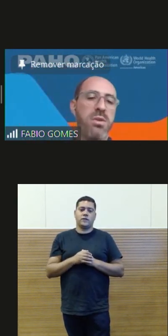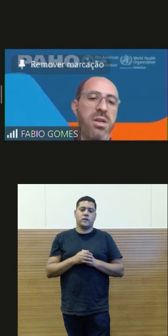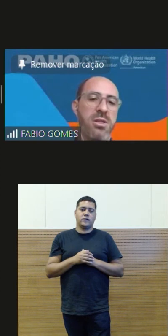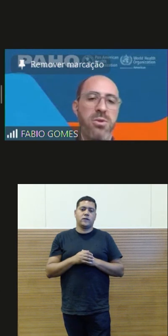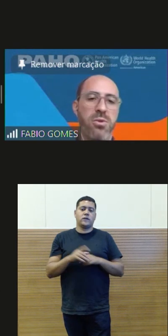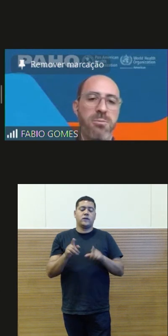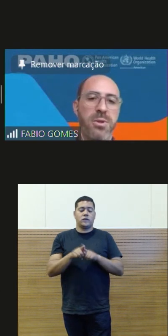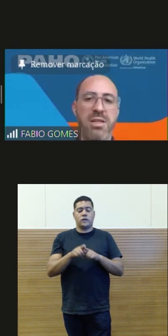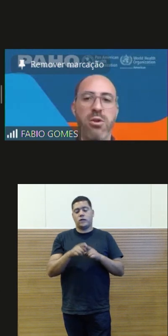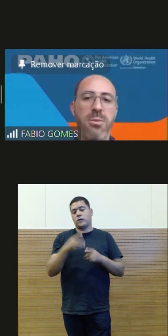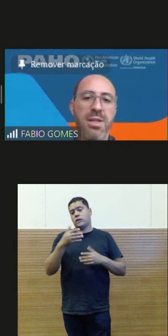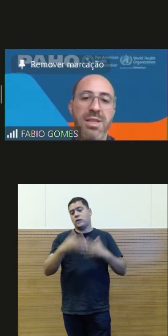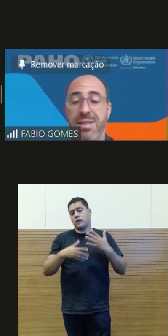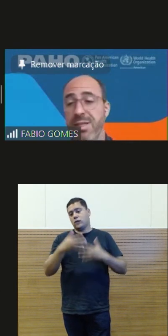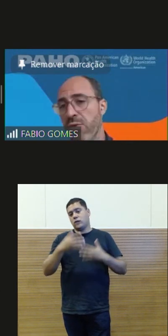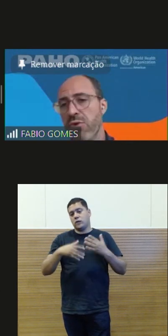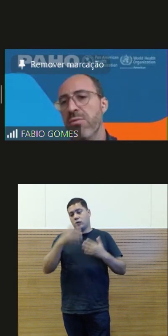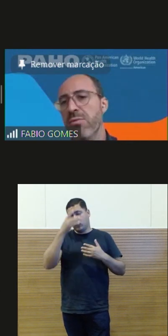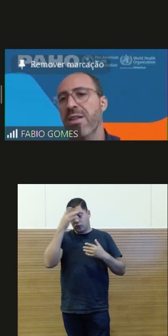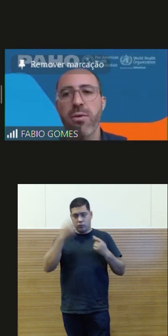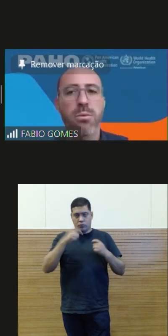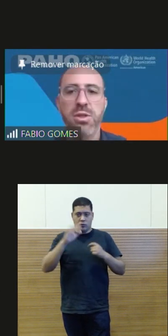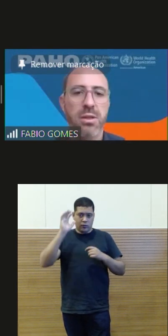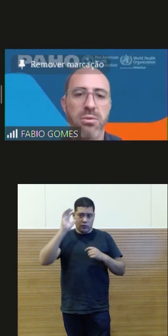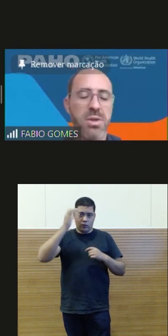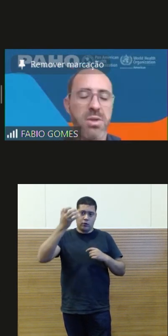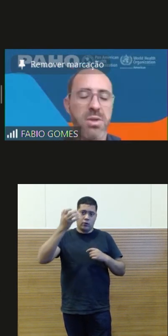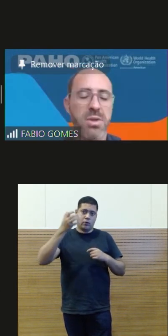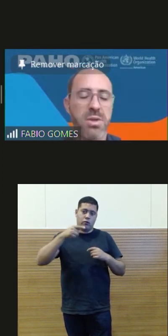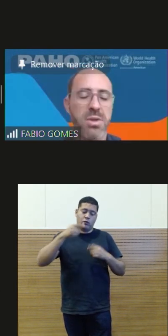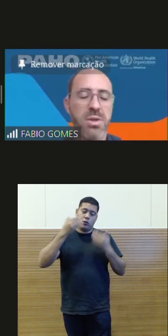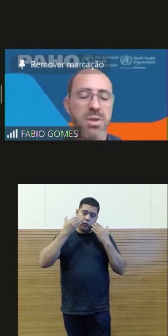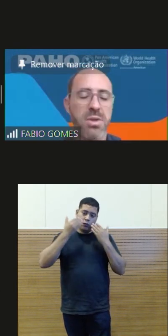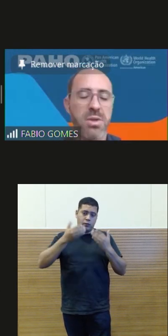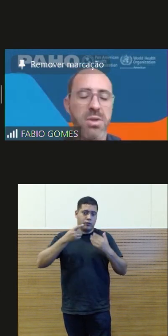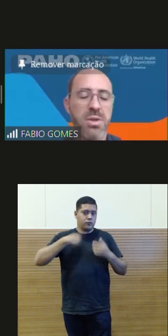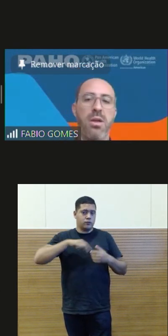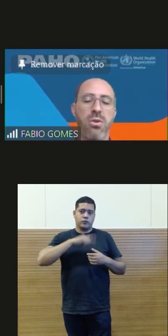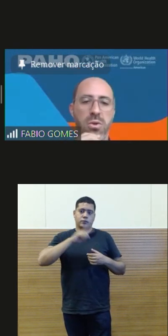in terms of high process, and this stopped people from taking decision.